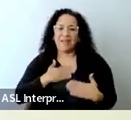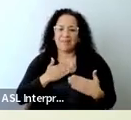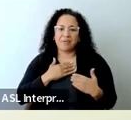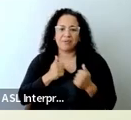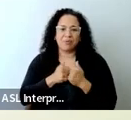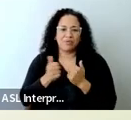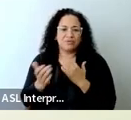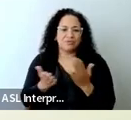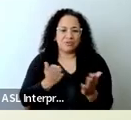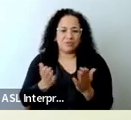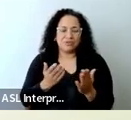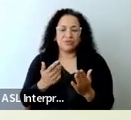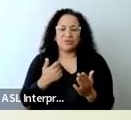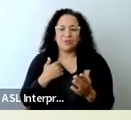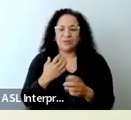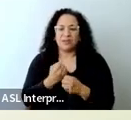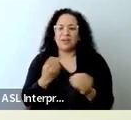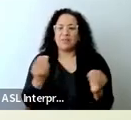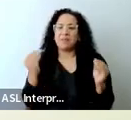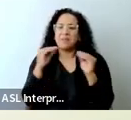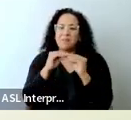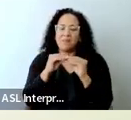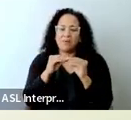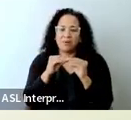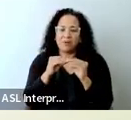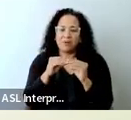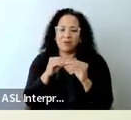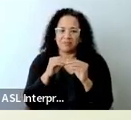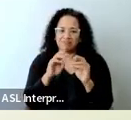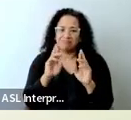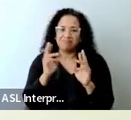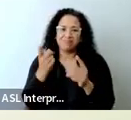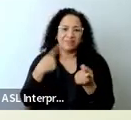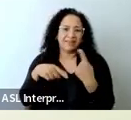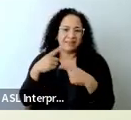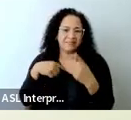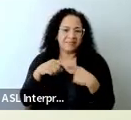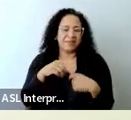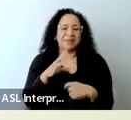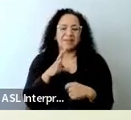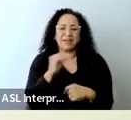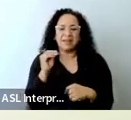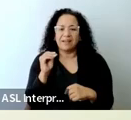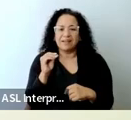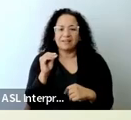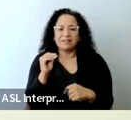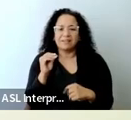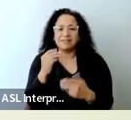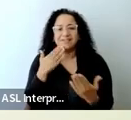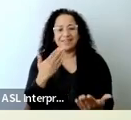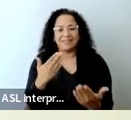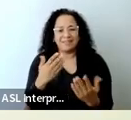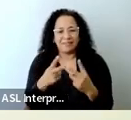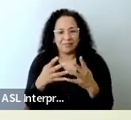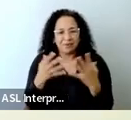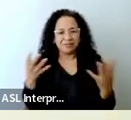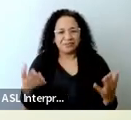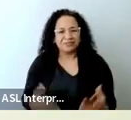services. We got more in the works. And thank you very much.